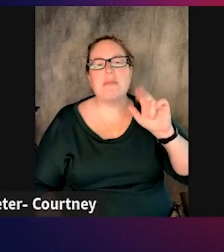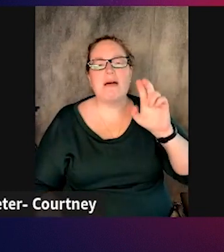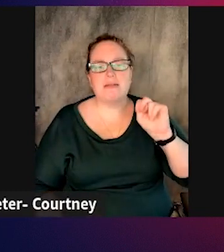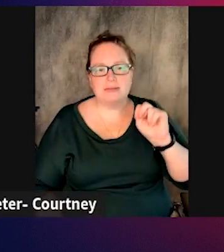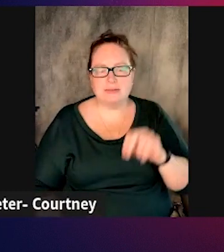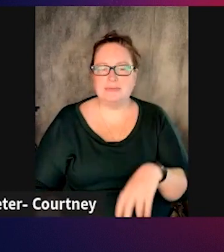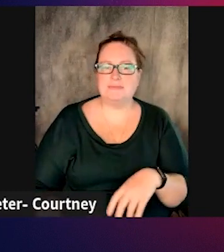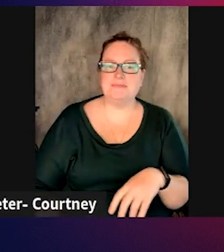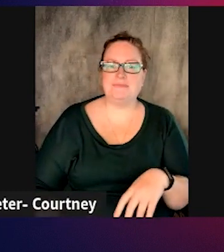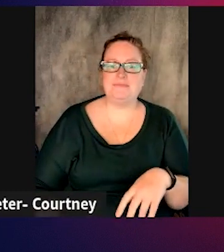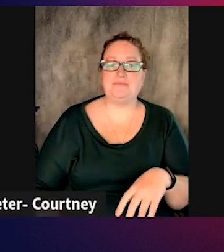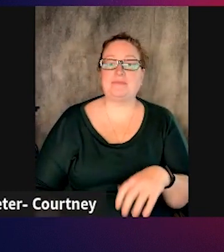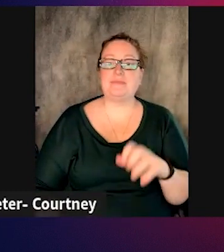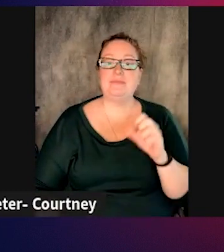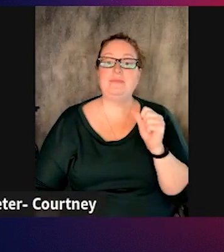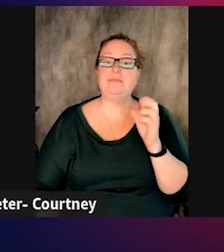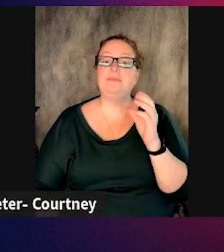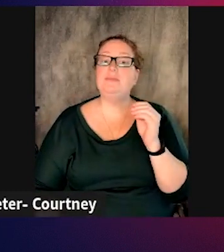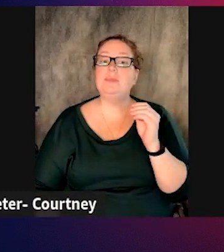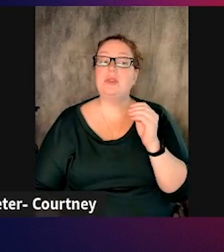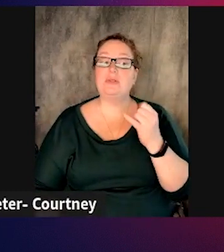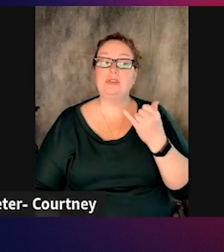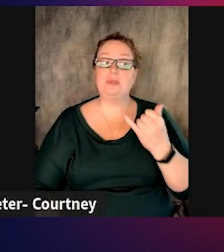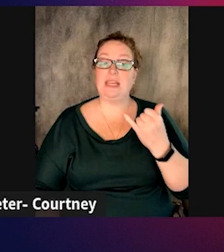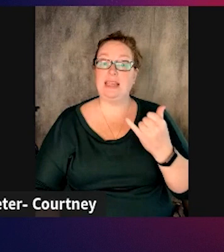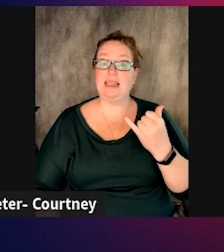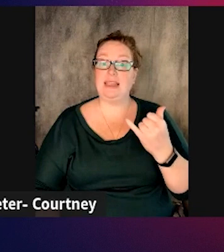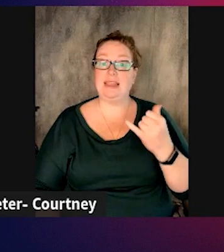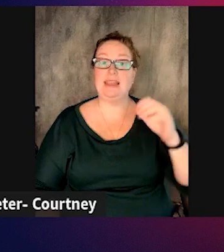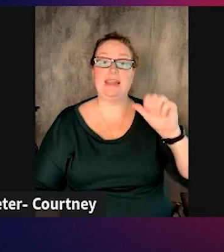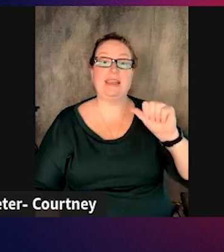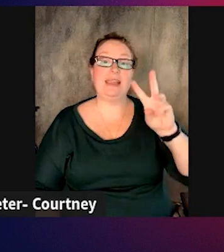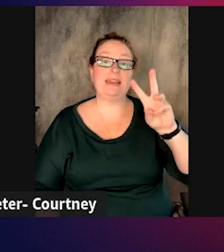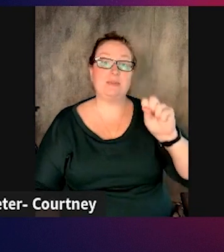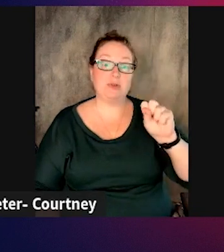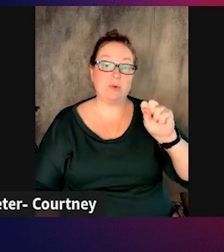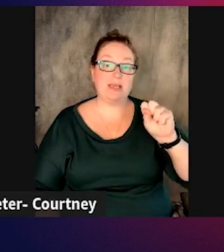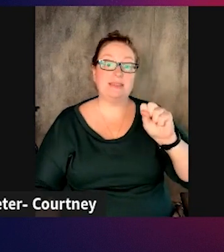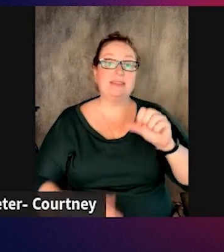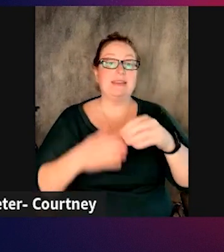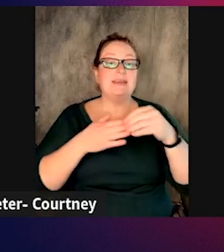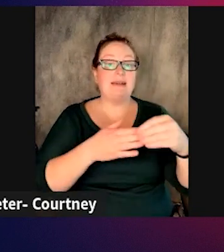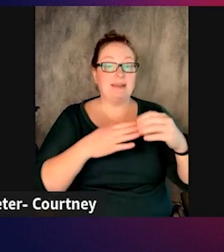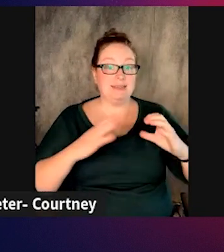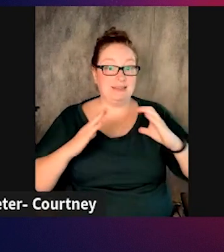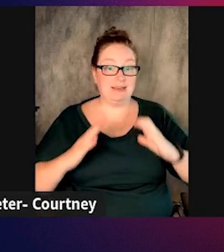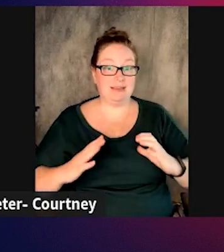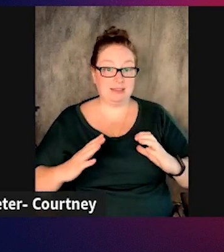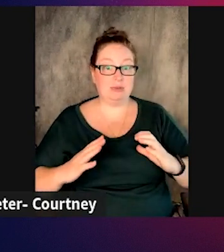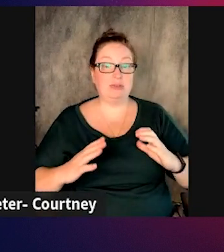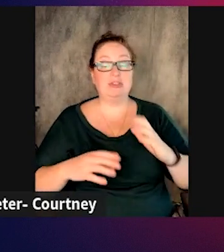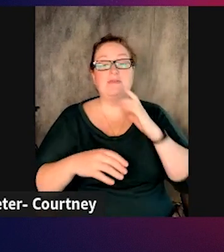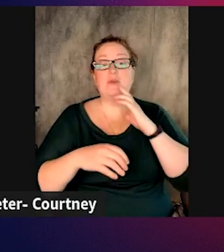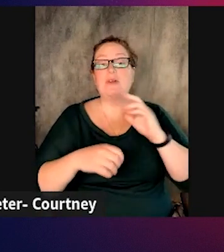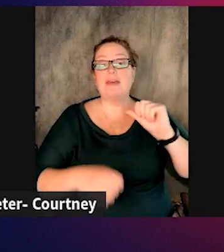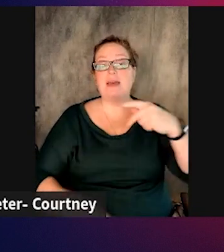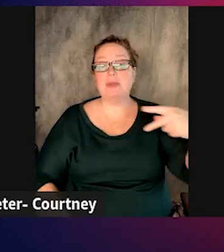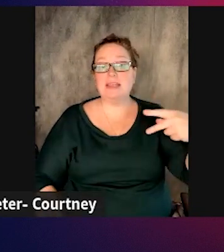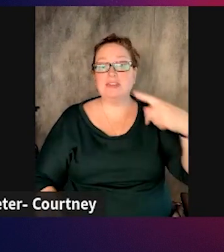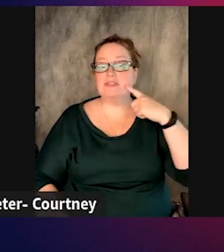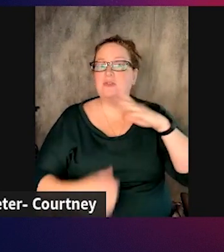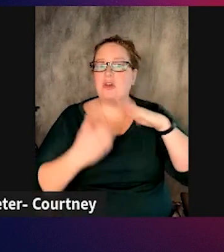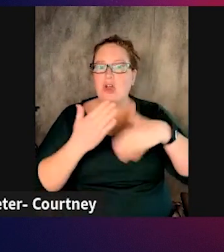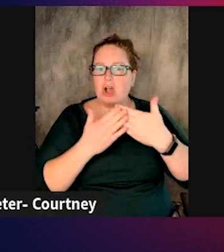So today, the AWS guides customers to deploy their applications across multiple